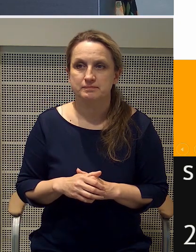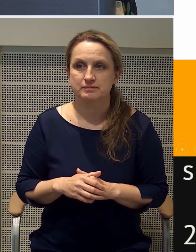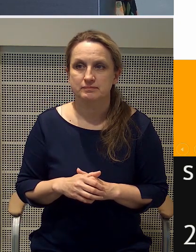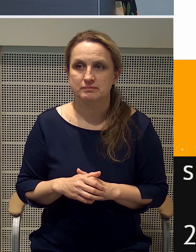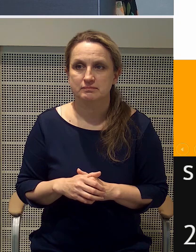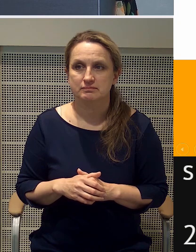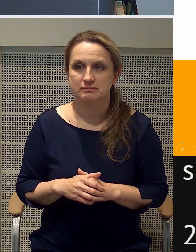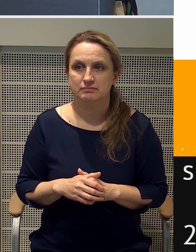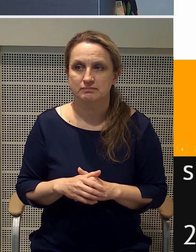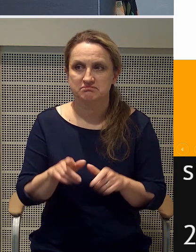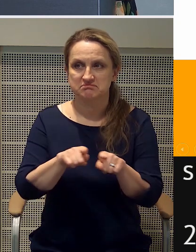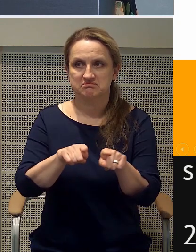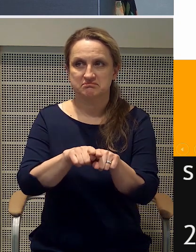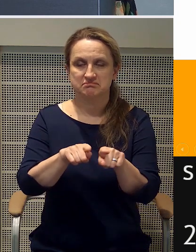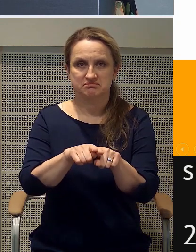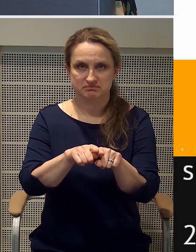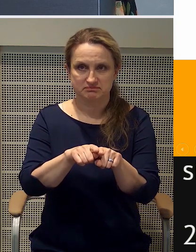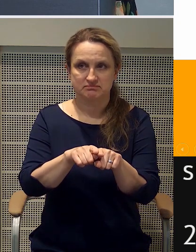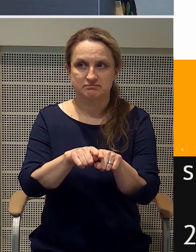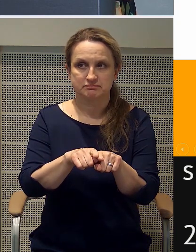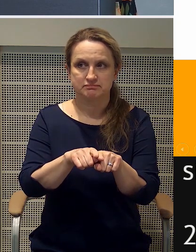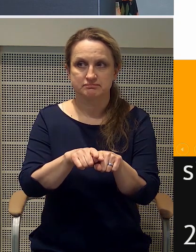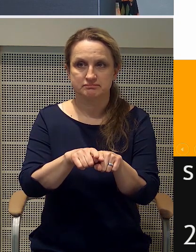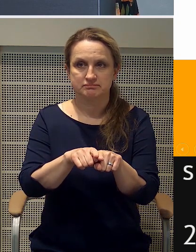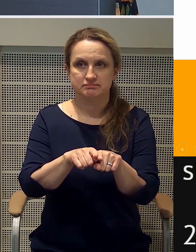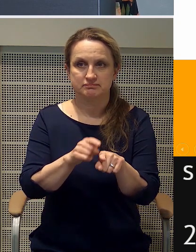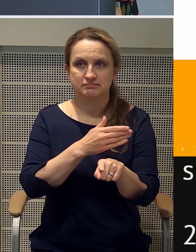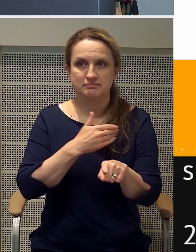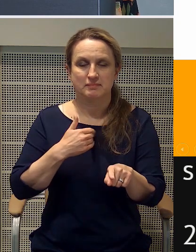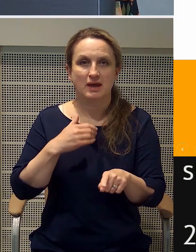Annabel case with Solgensma,